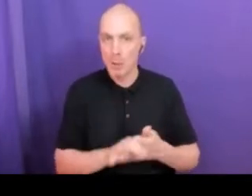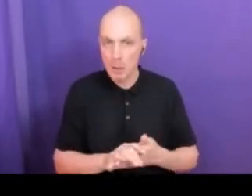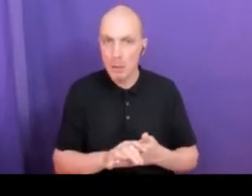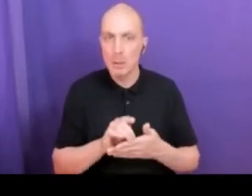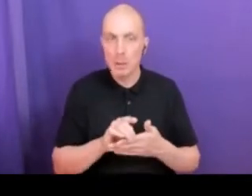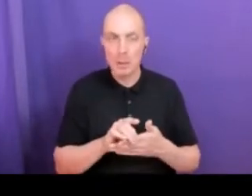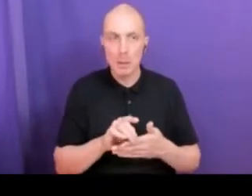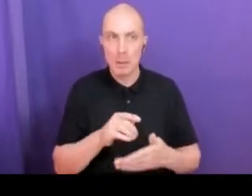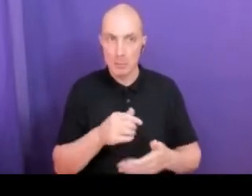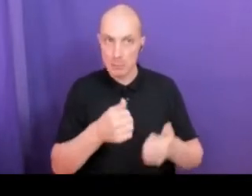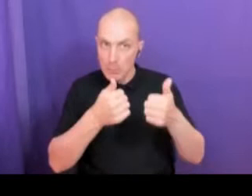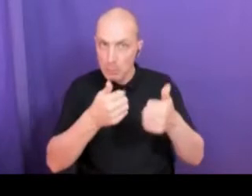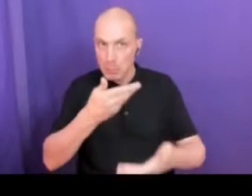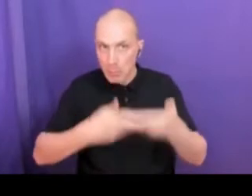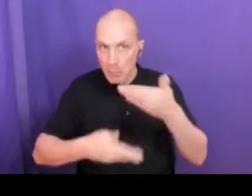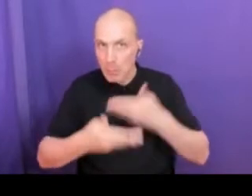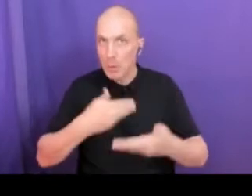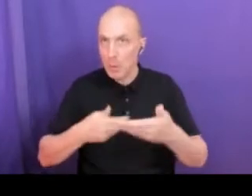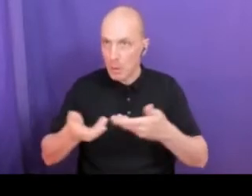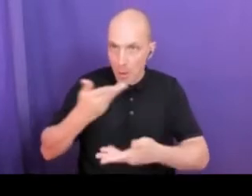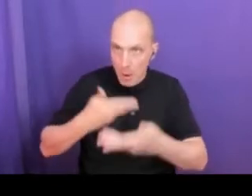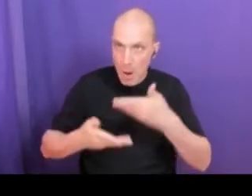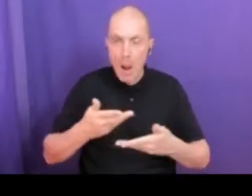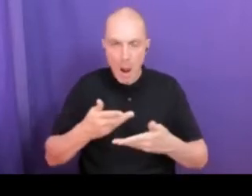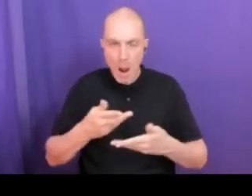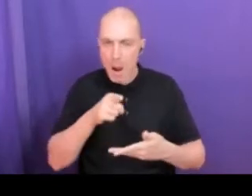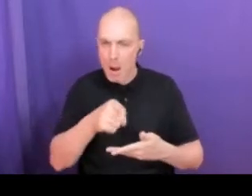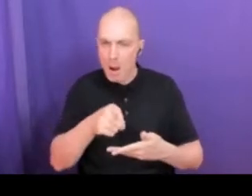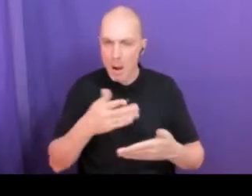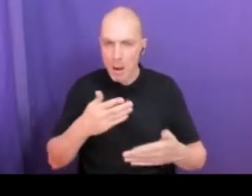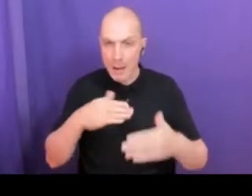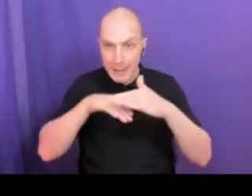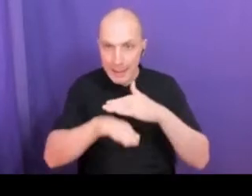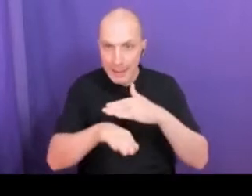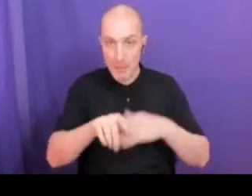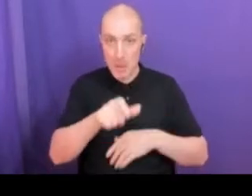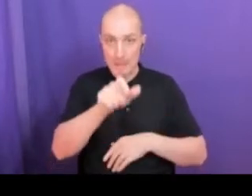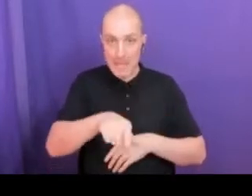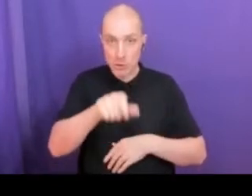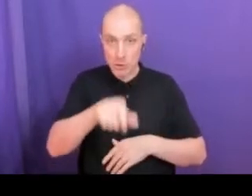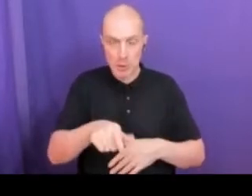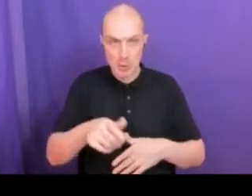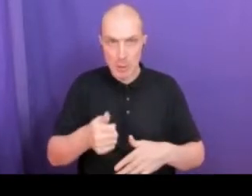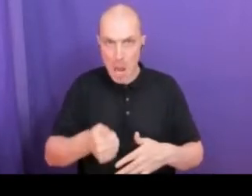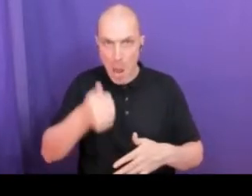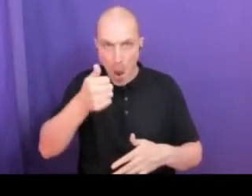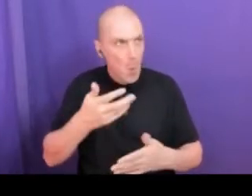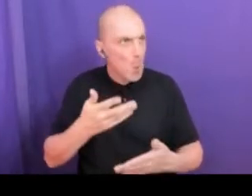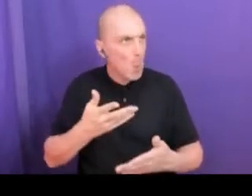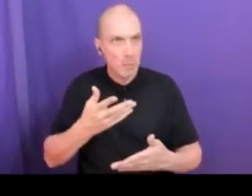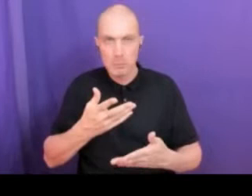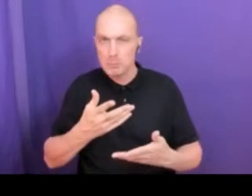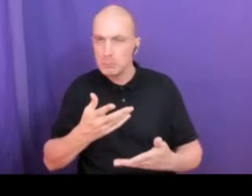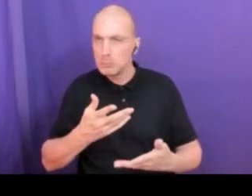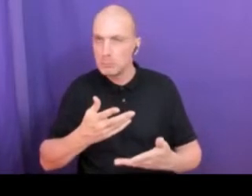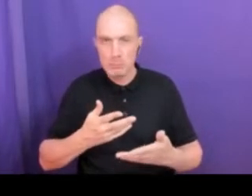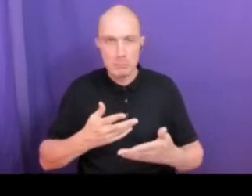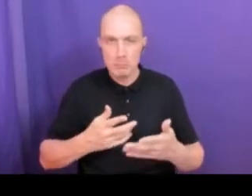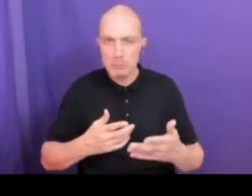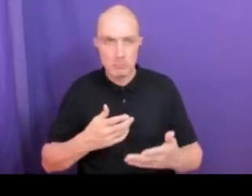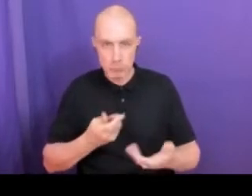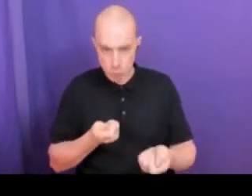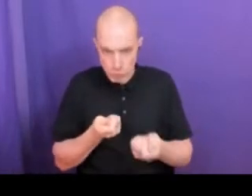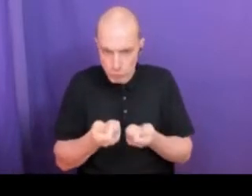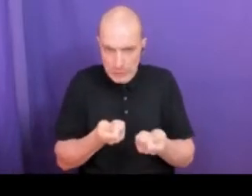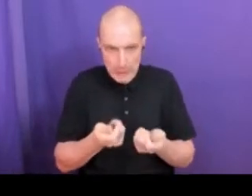of research on patient experience of how they interact with these clinics. But if we don't know kind of the broader context of what they should expect,